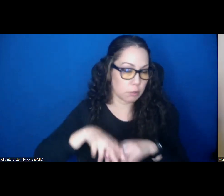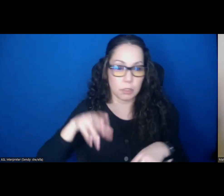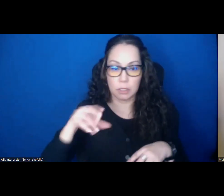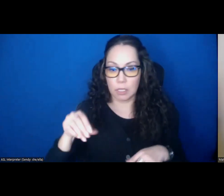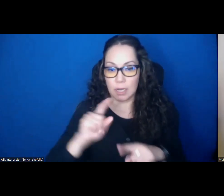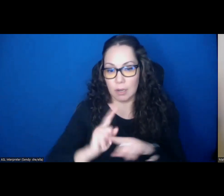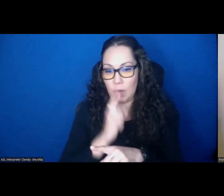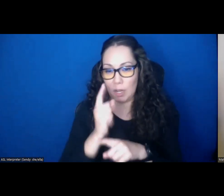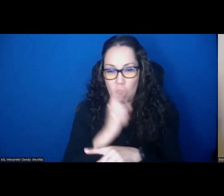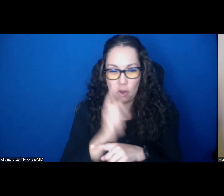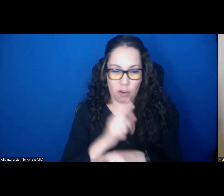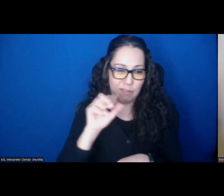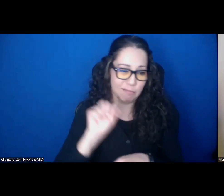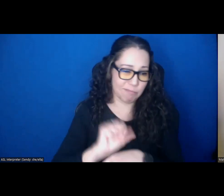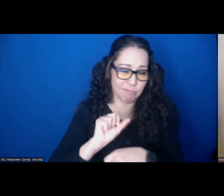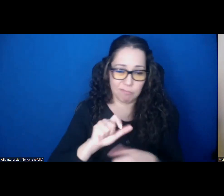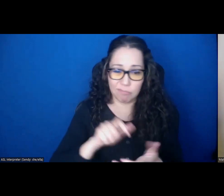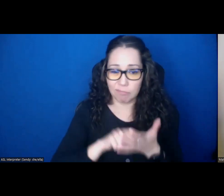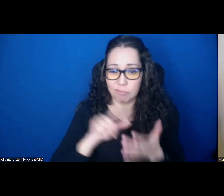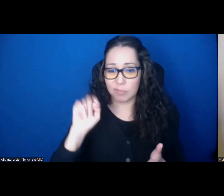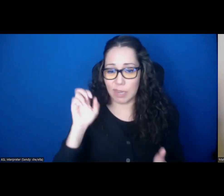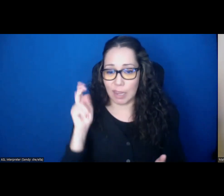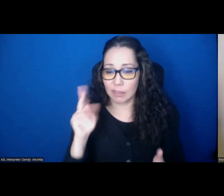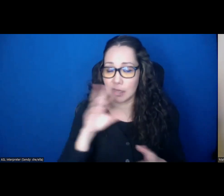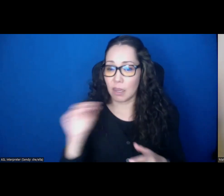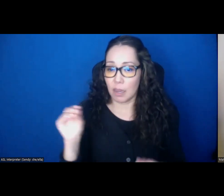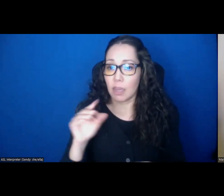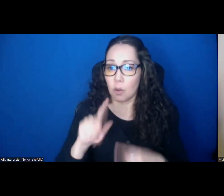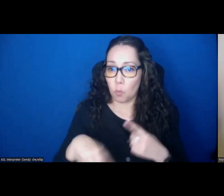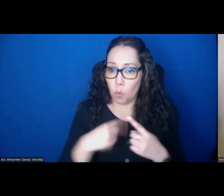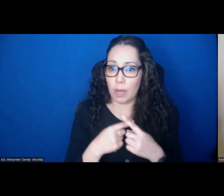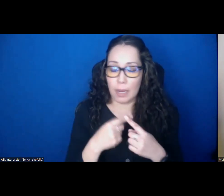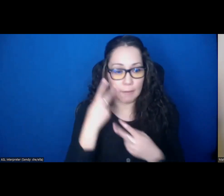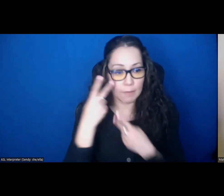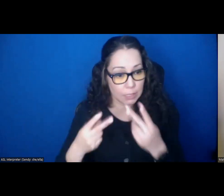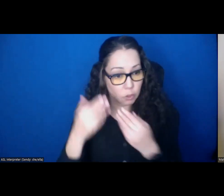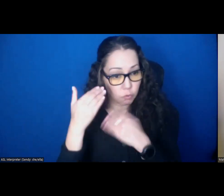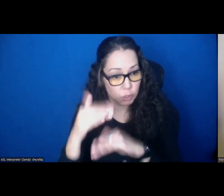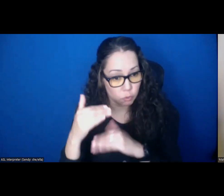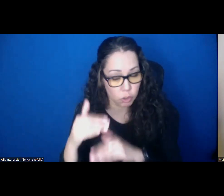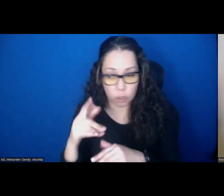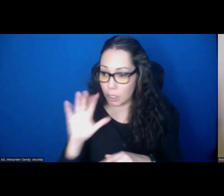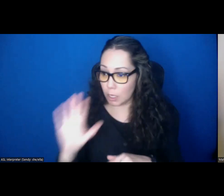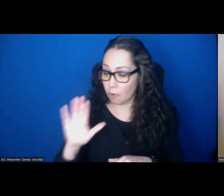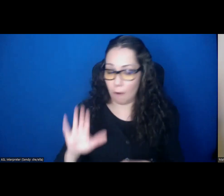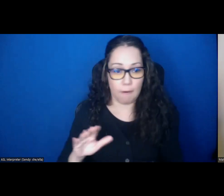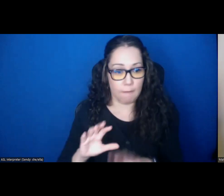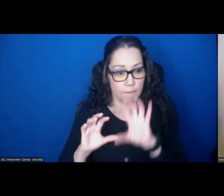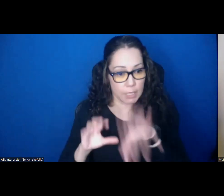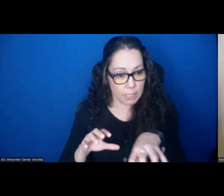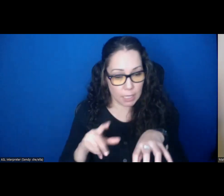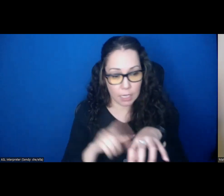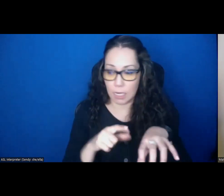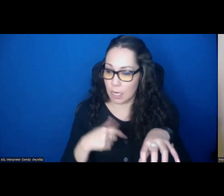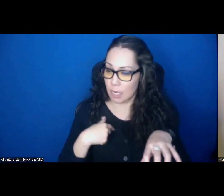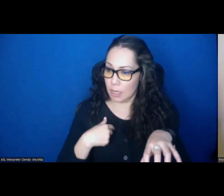However, when pandemic policies imposed visitor restrictions in her facility, they failed to recognize my family caregiving